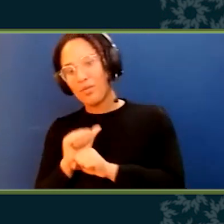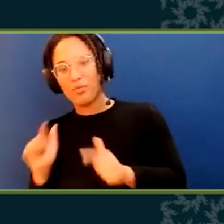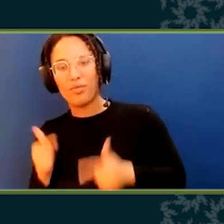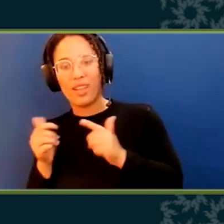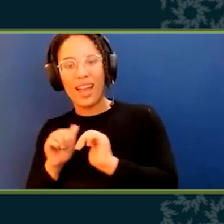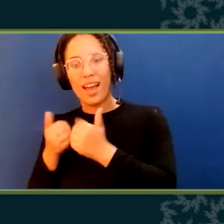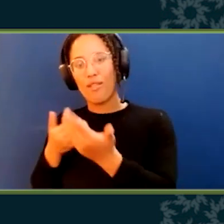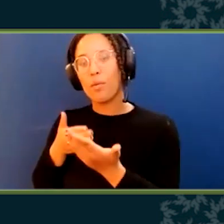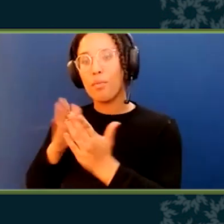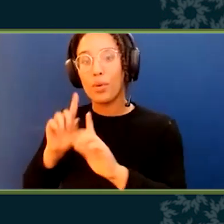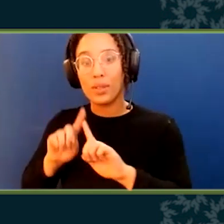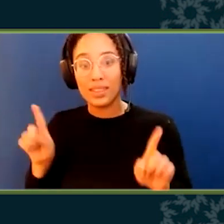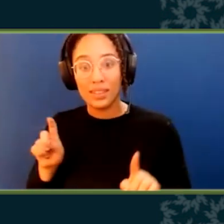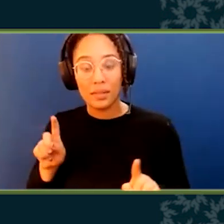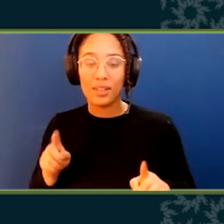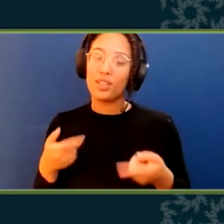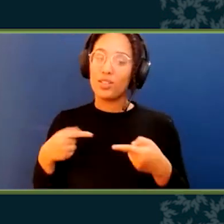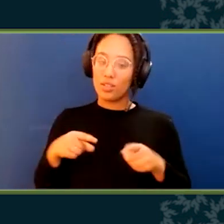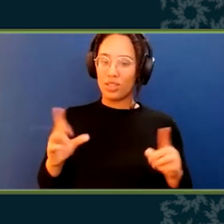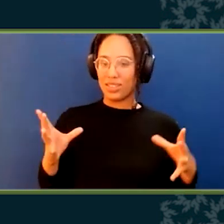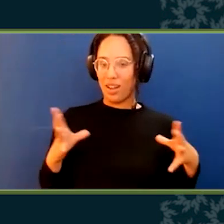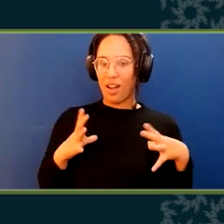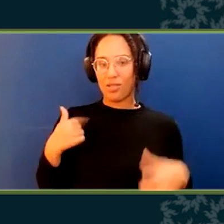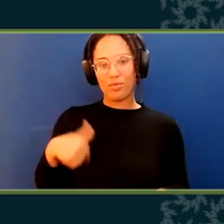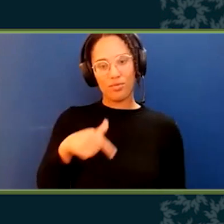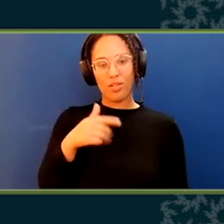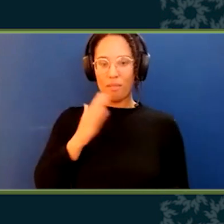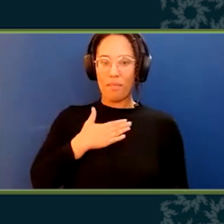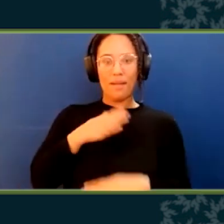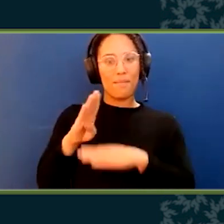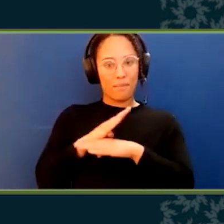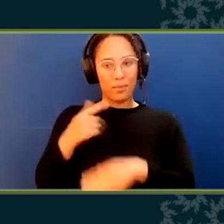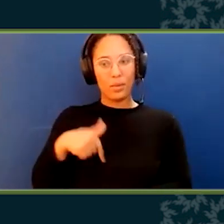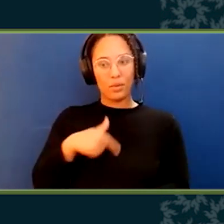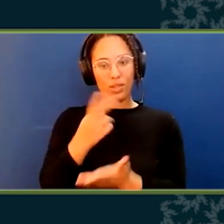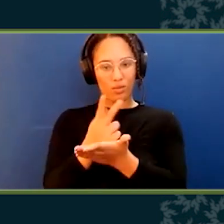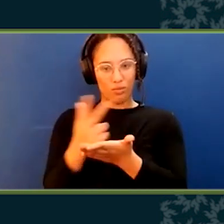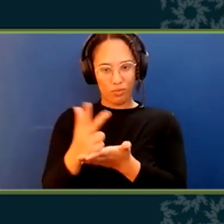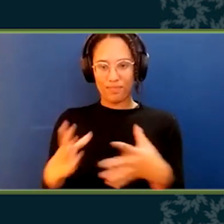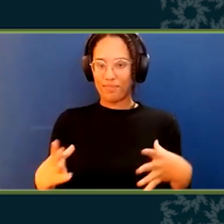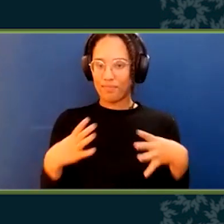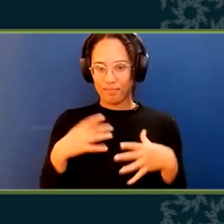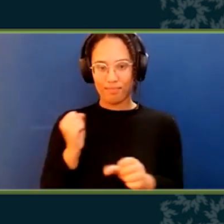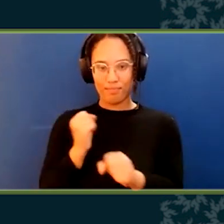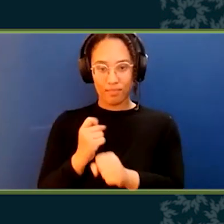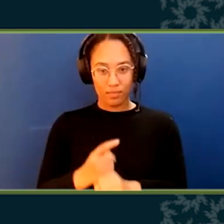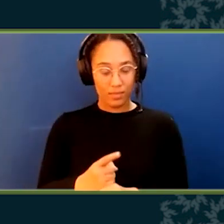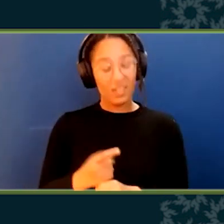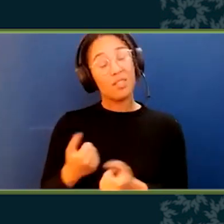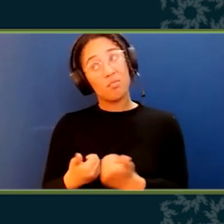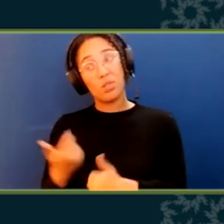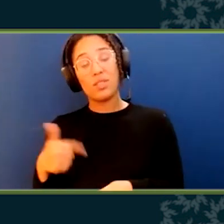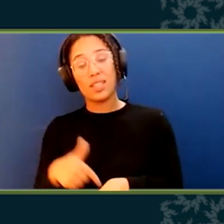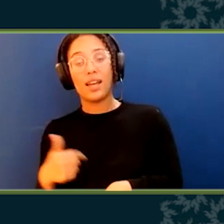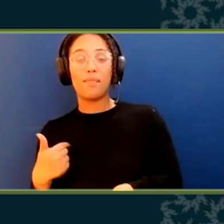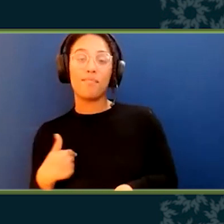always take 3 weeks off at the end of the year at LTHJ Global. And I was in bed most of the time, except